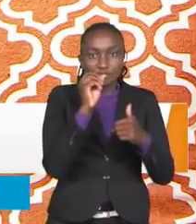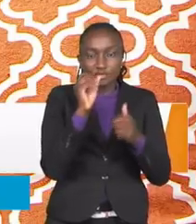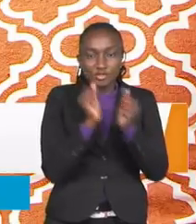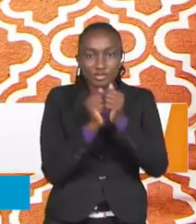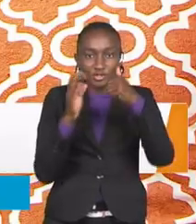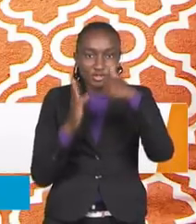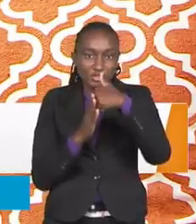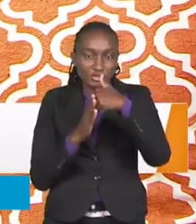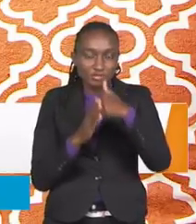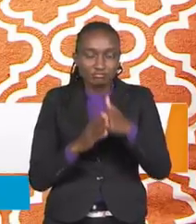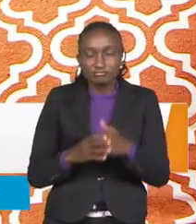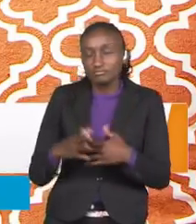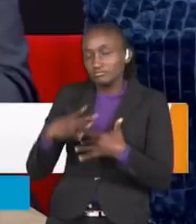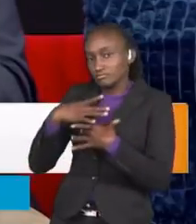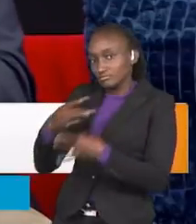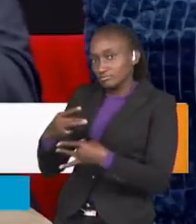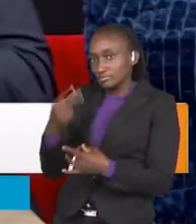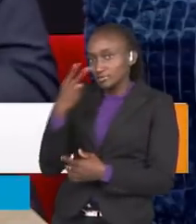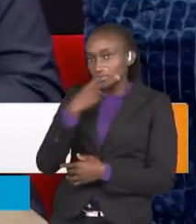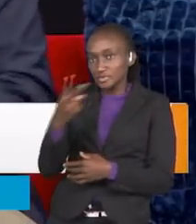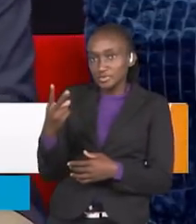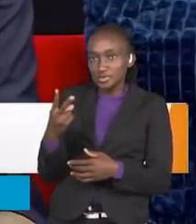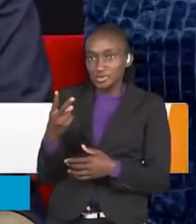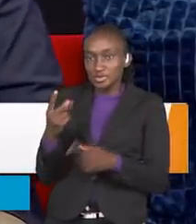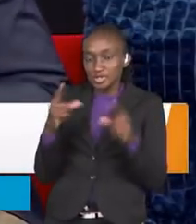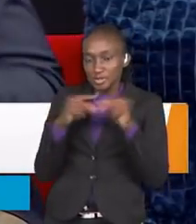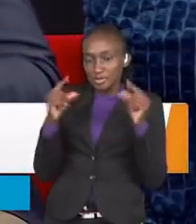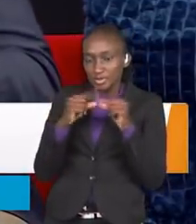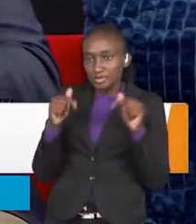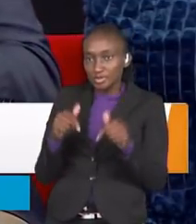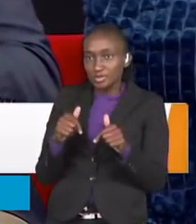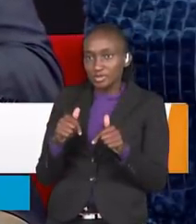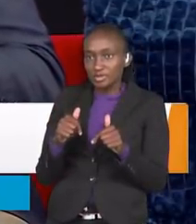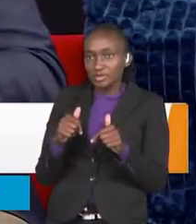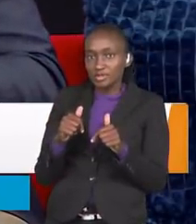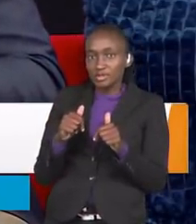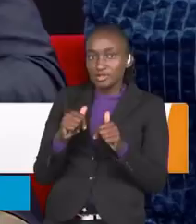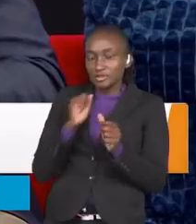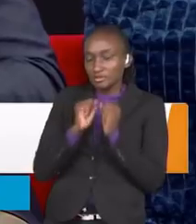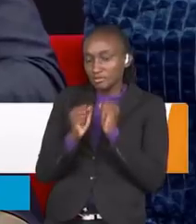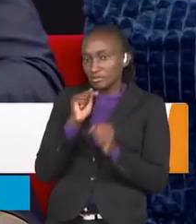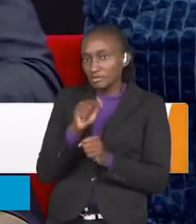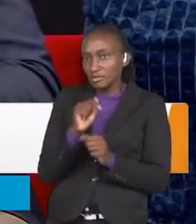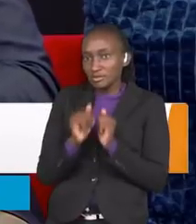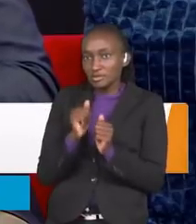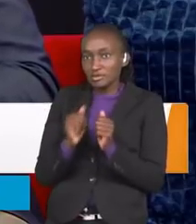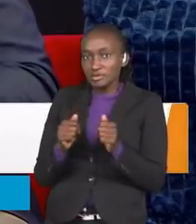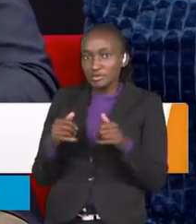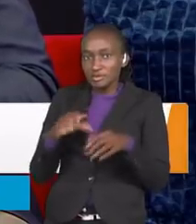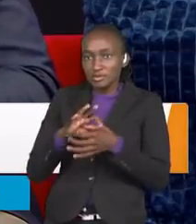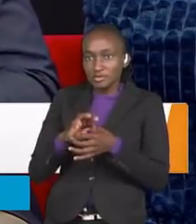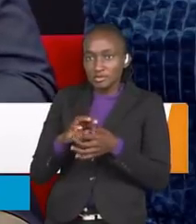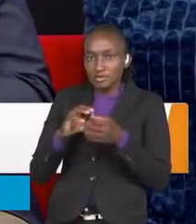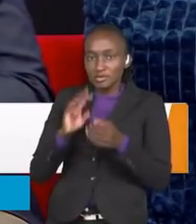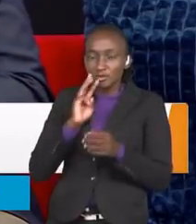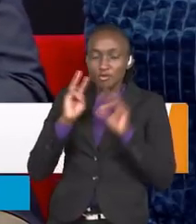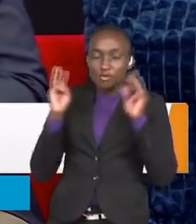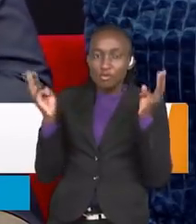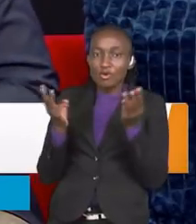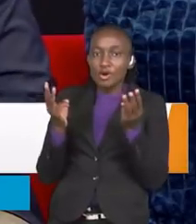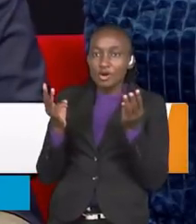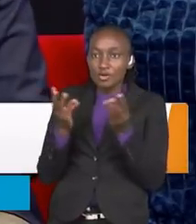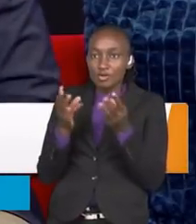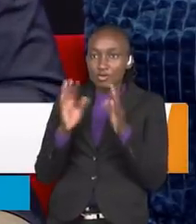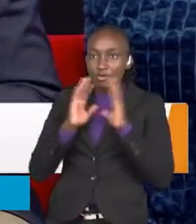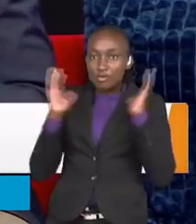2019. Okay, yeah. Interesting. Now, looking at a brief here, the Angaza na Maji Run is in line with this year's World Water Day theme is